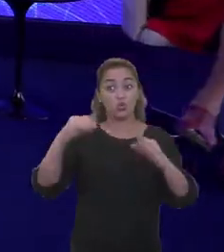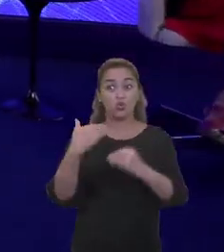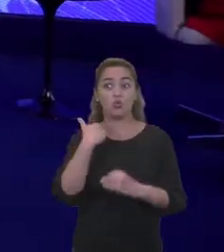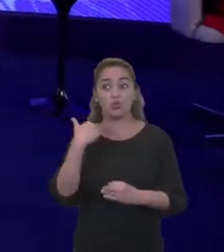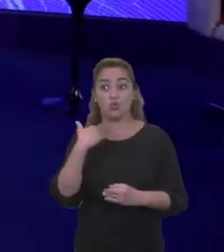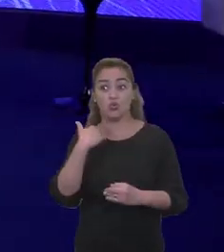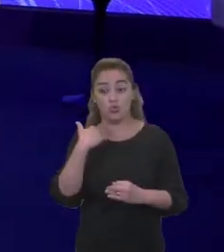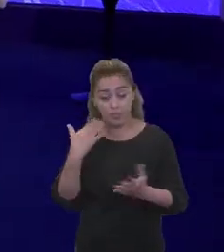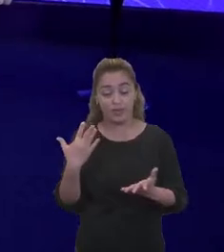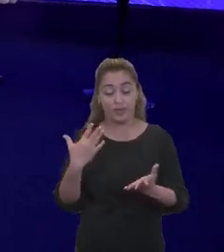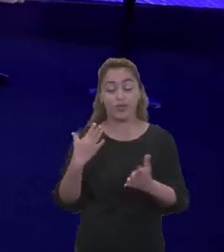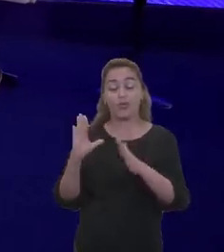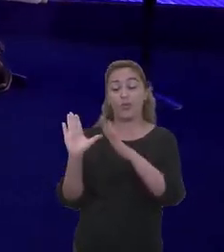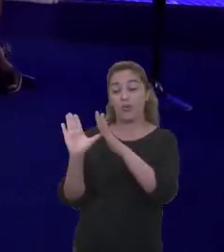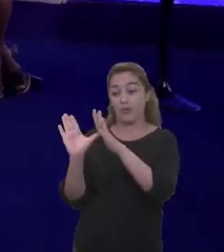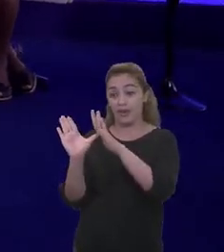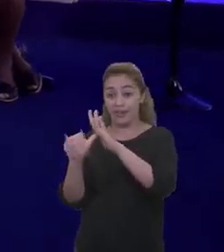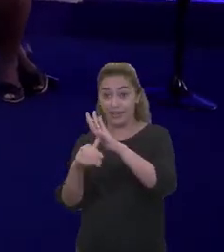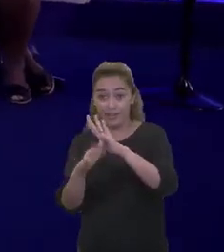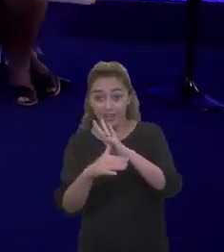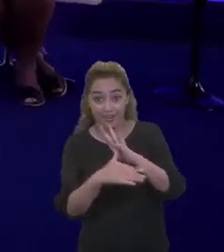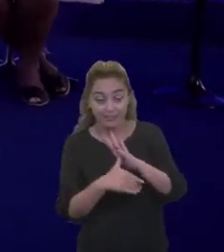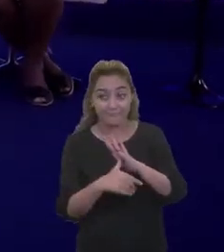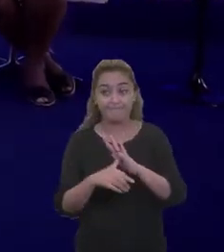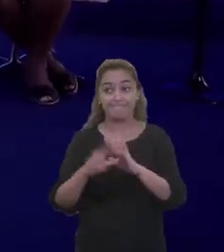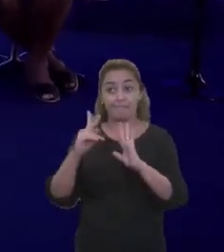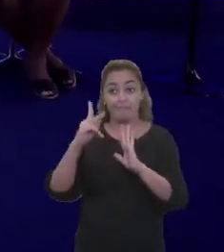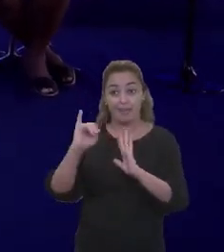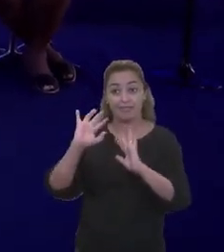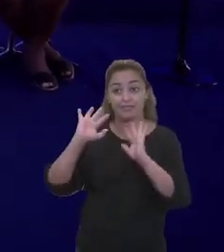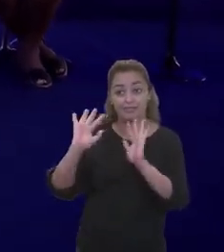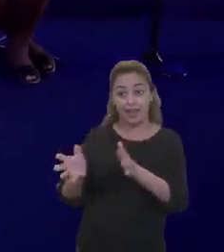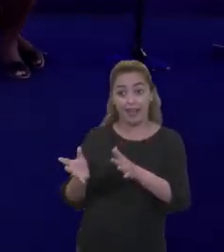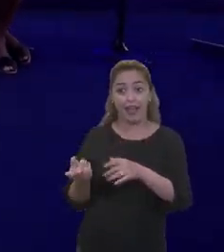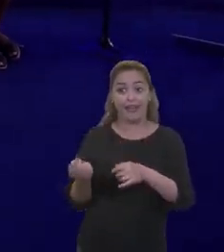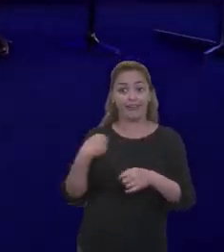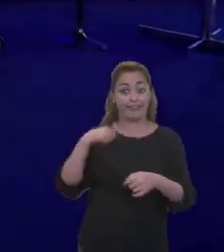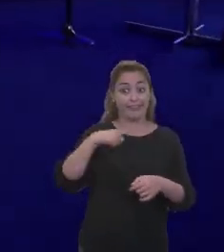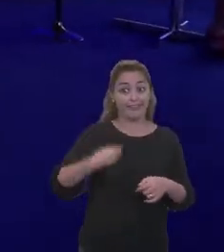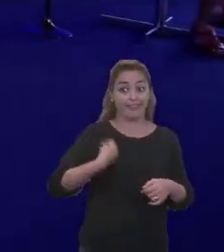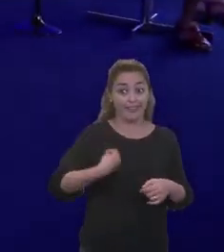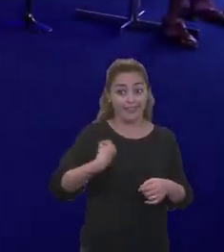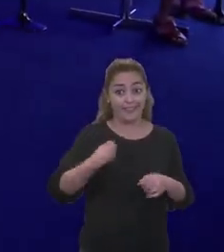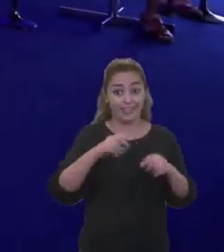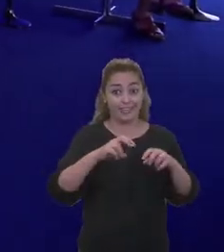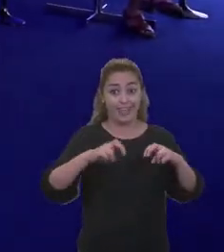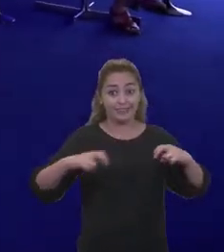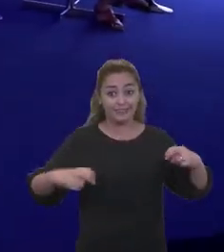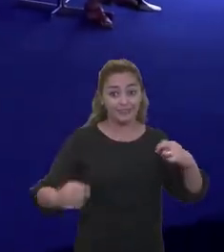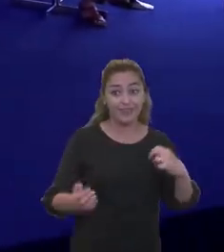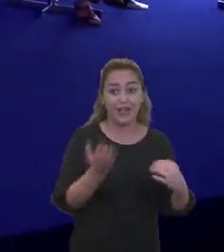night. So that was an audited bank robbery.